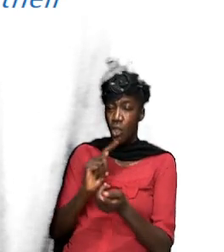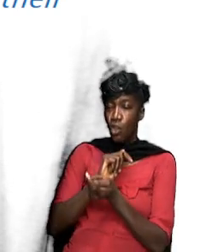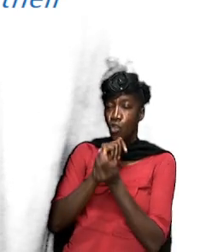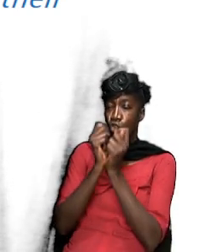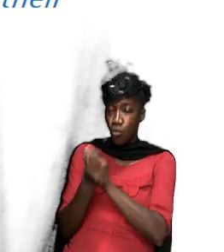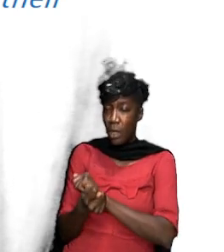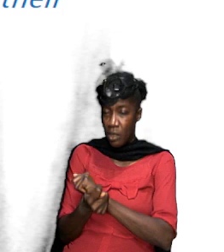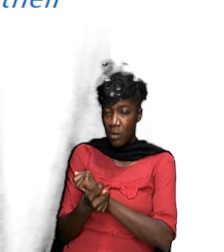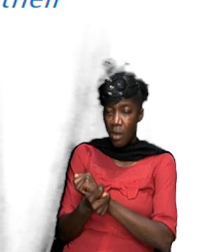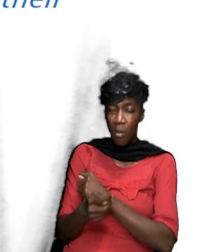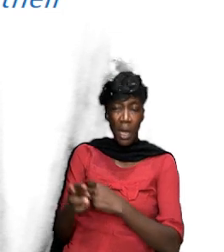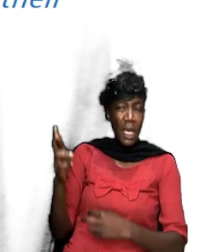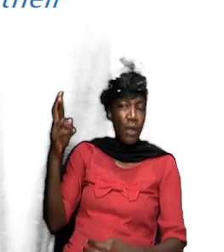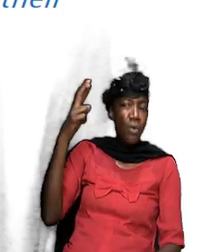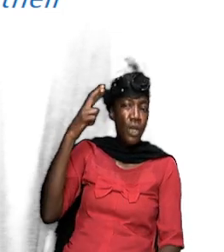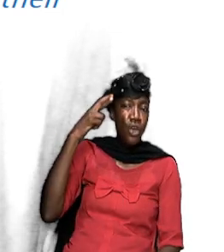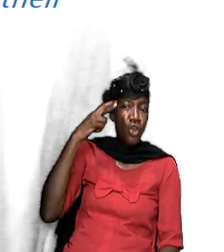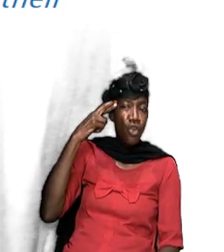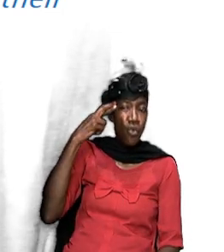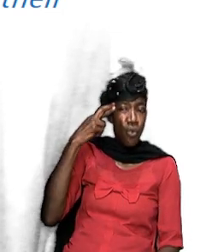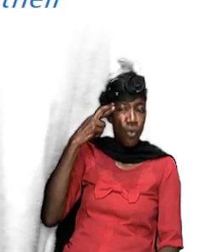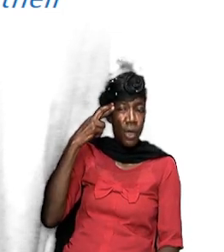the renewing of our mind.